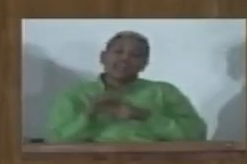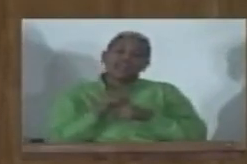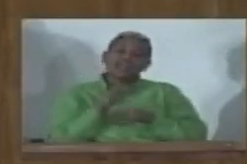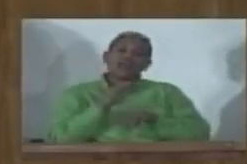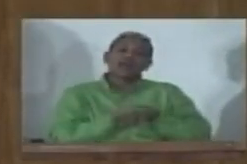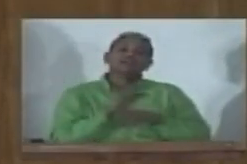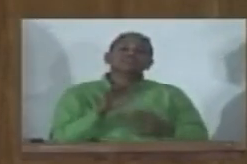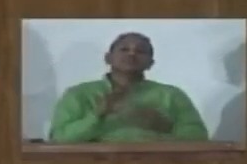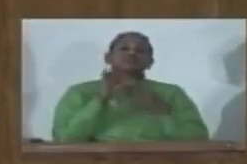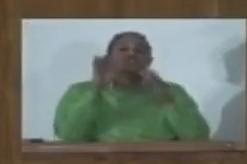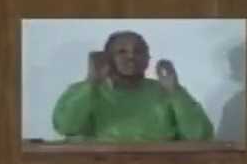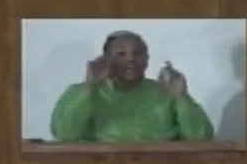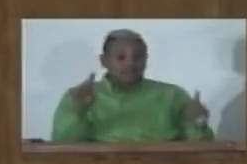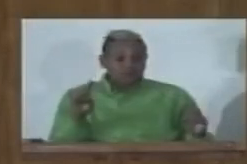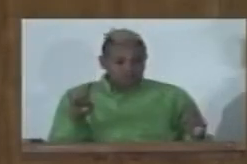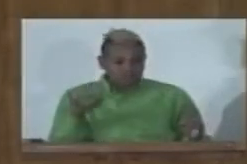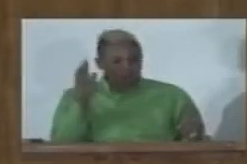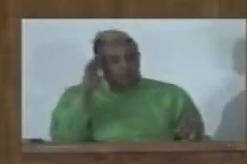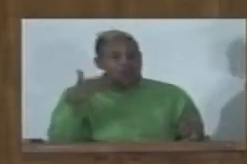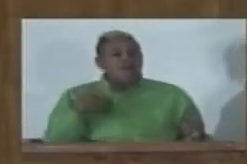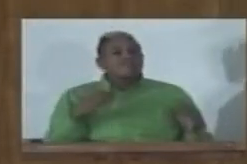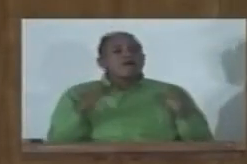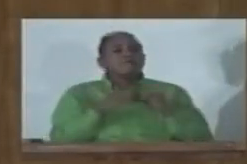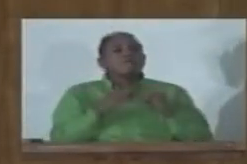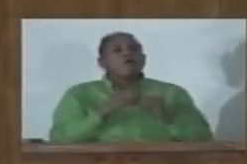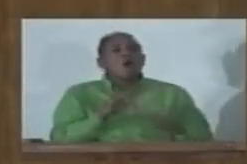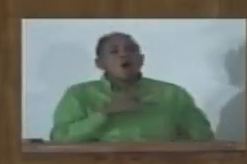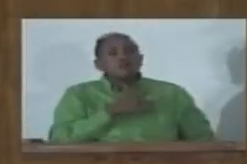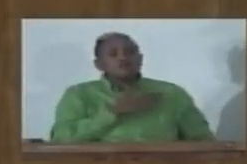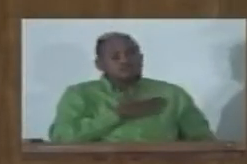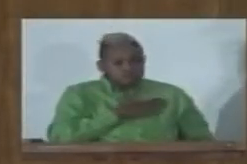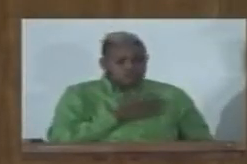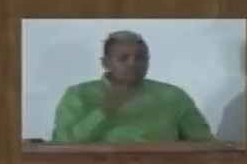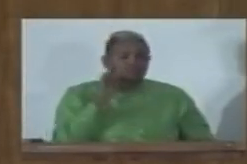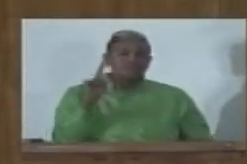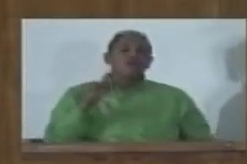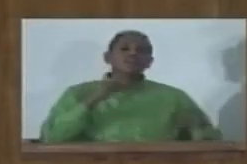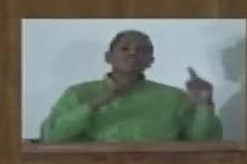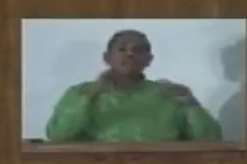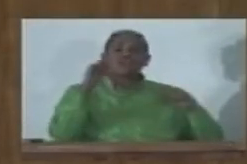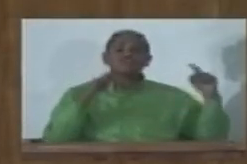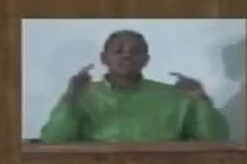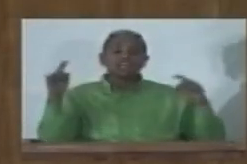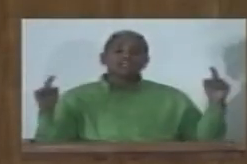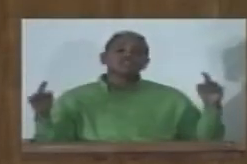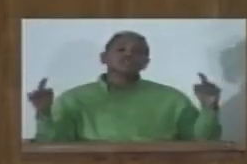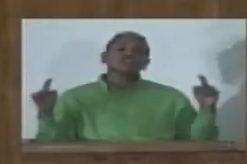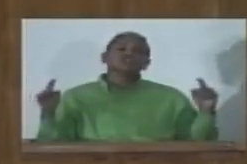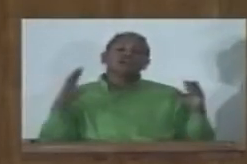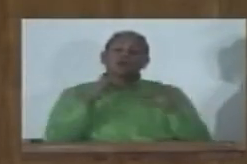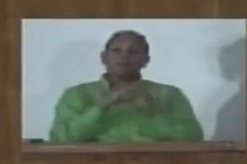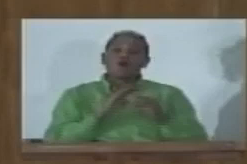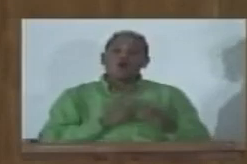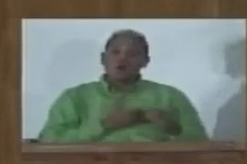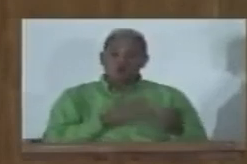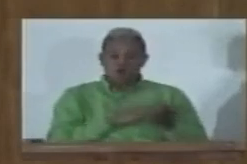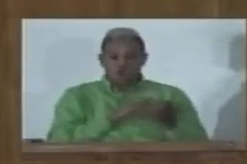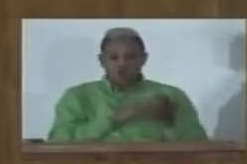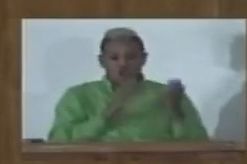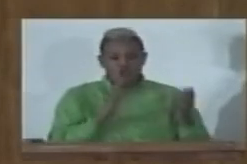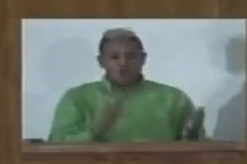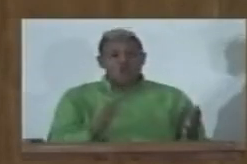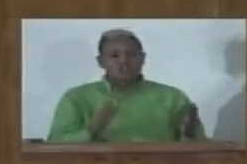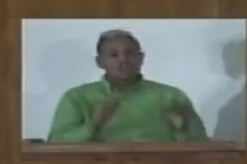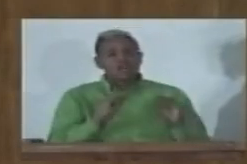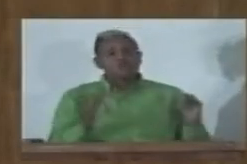specialist education, then they will have a greater appreciation for the variation among our learners, and that no